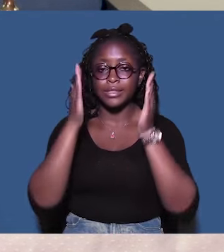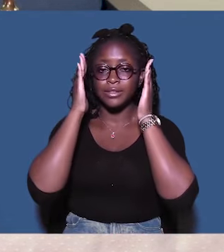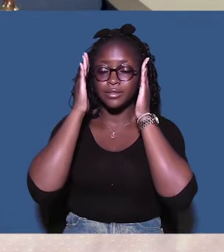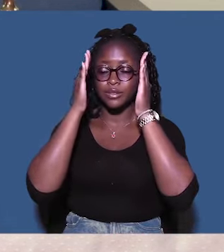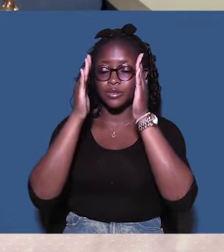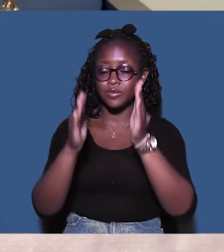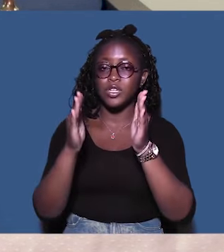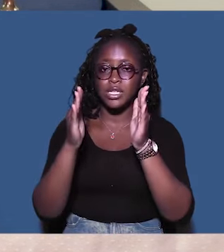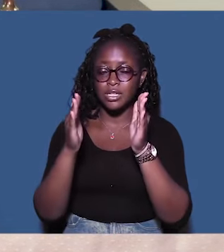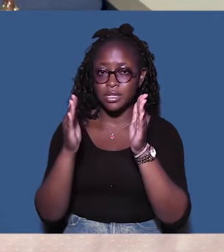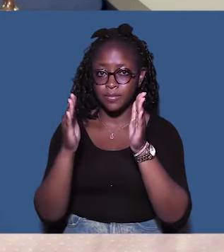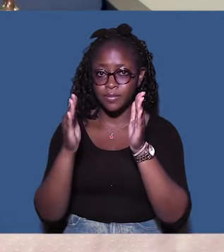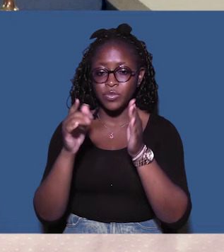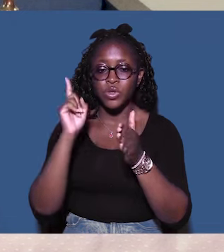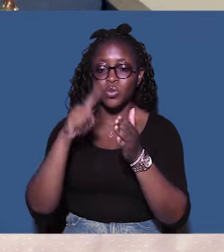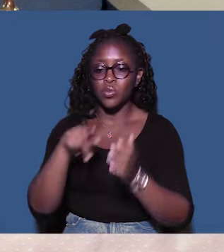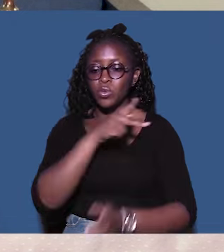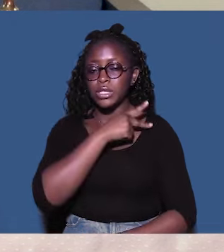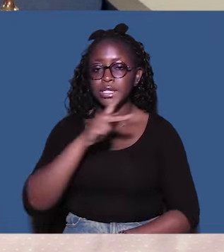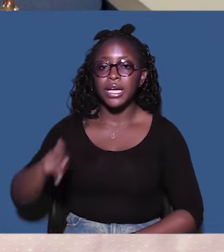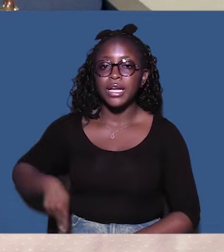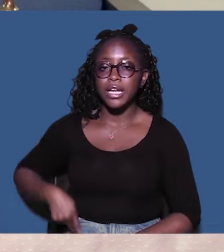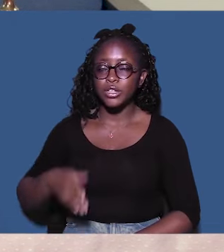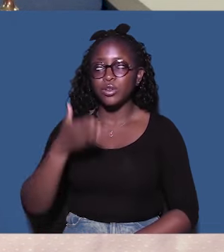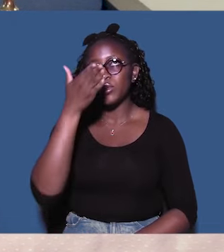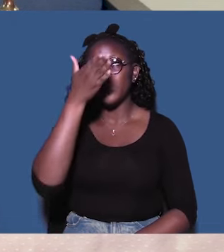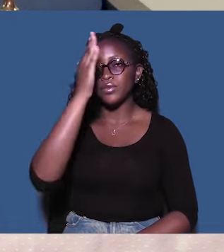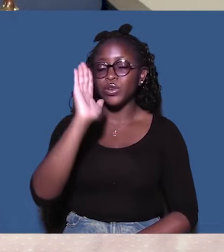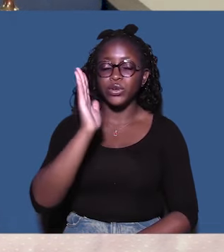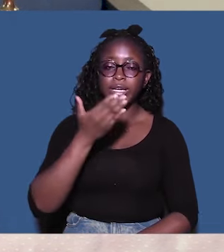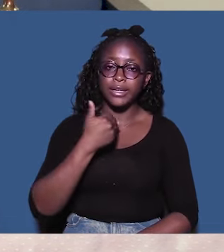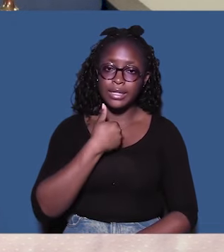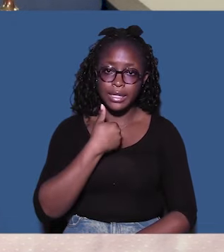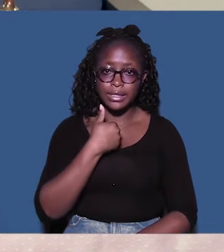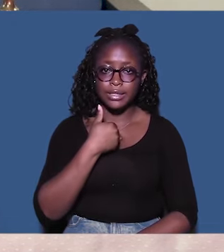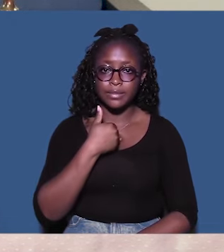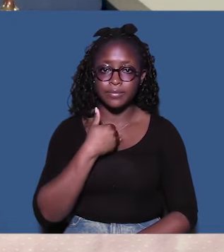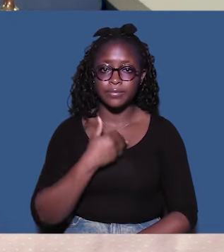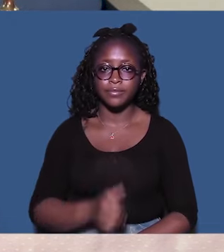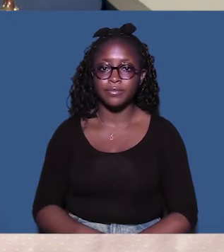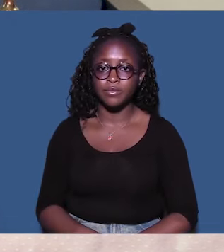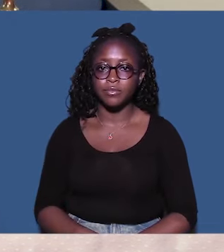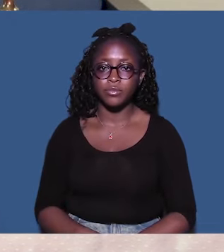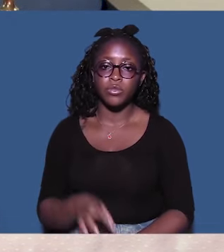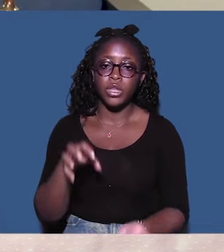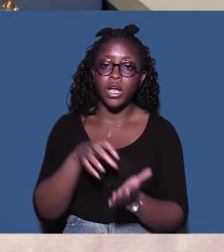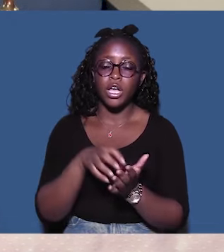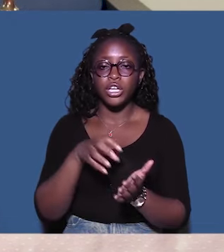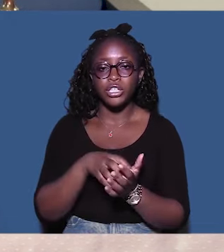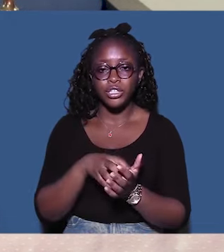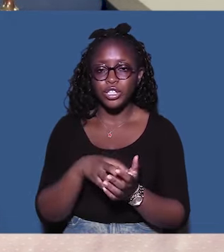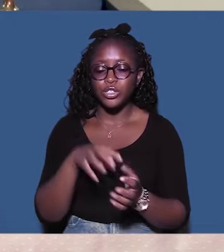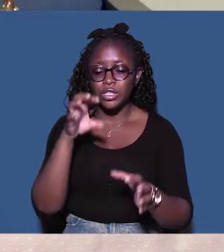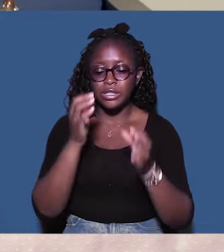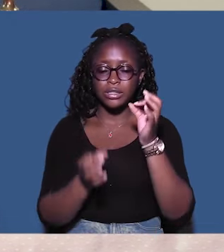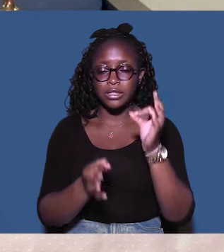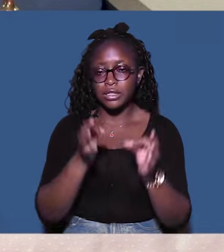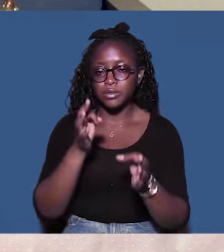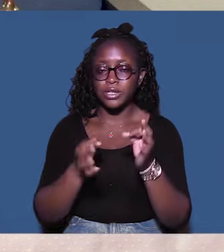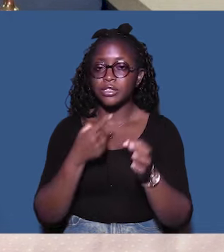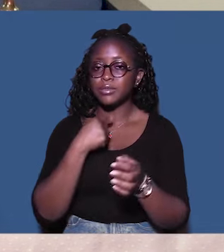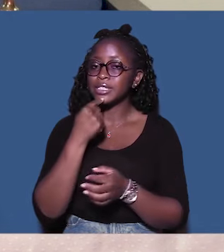concentrate on what the kingdom of God entails. I'm bringing out the issue of judgment because that's what we've been